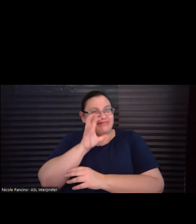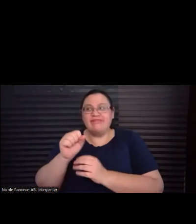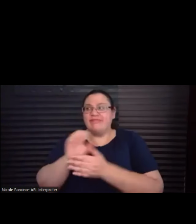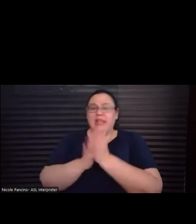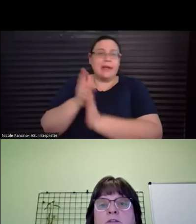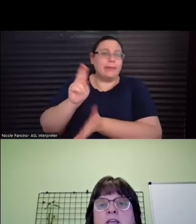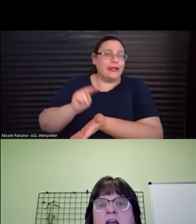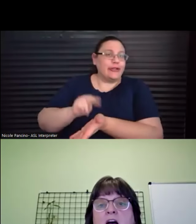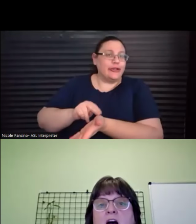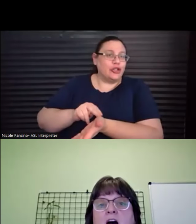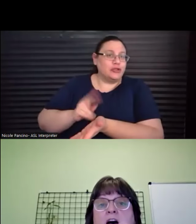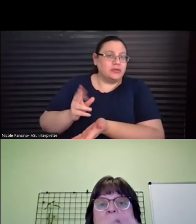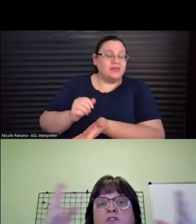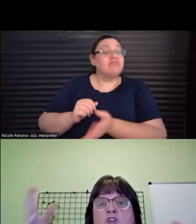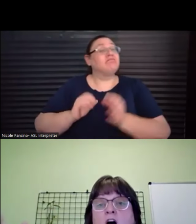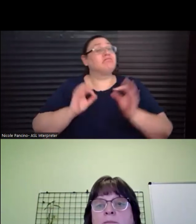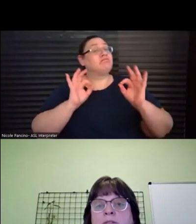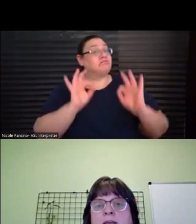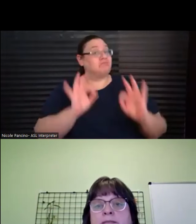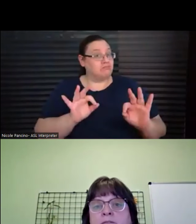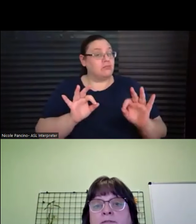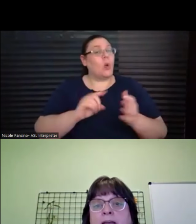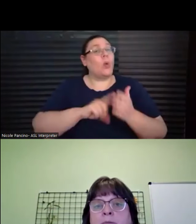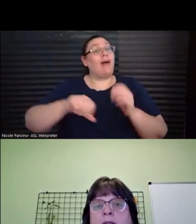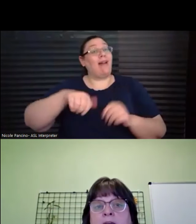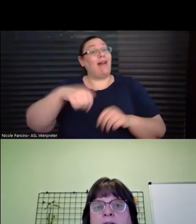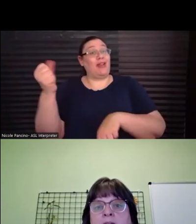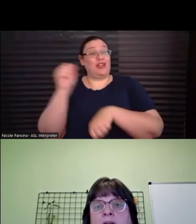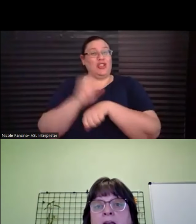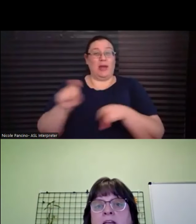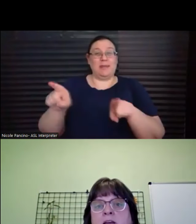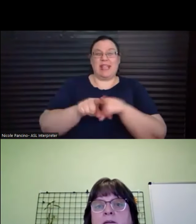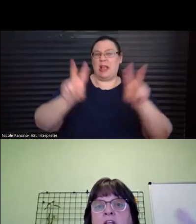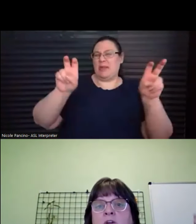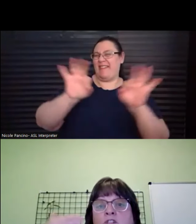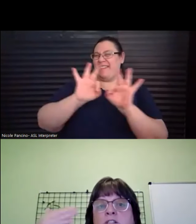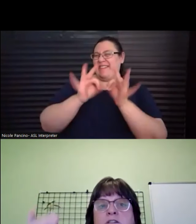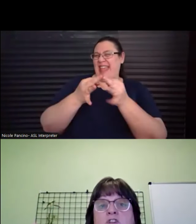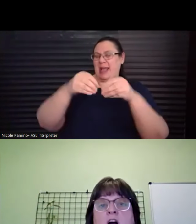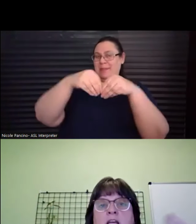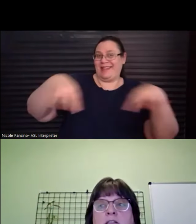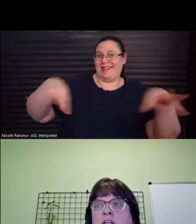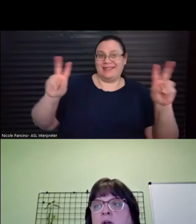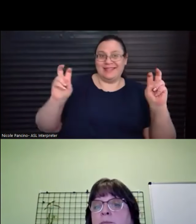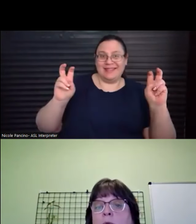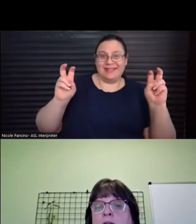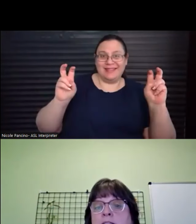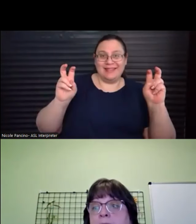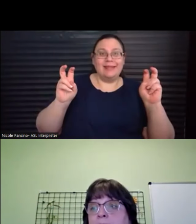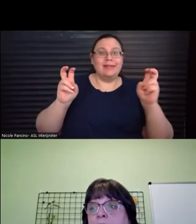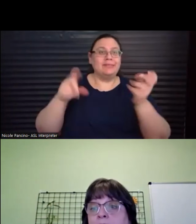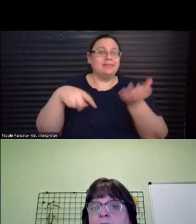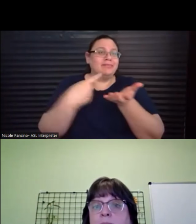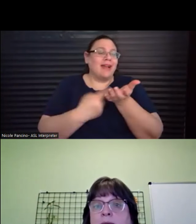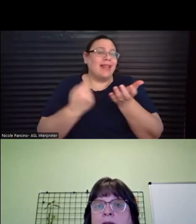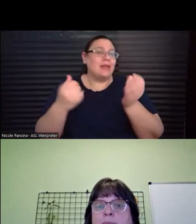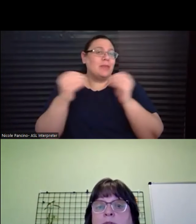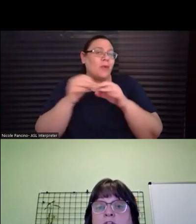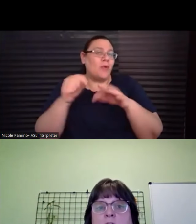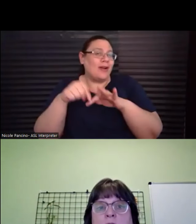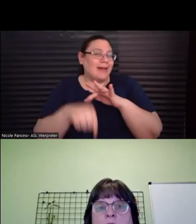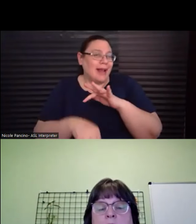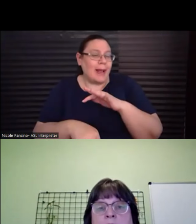nurse. Well, what are the other jobs in that family? And, you know, just talking a little bit more in depth,